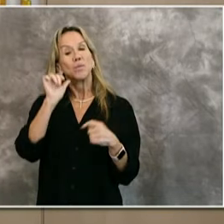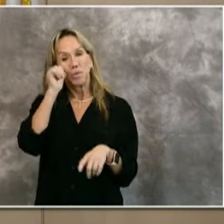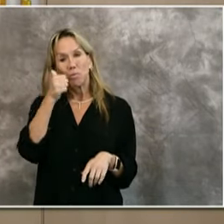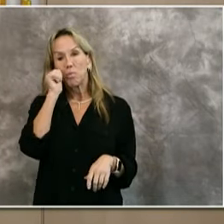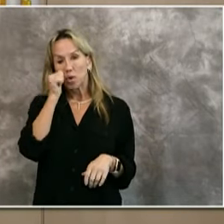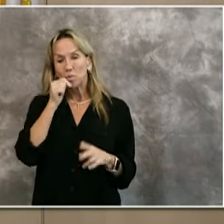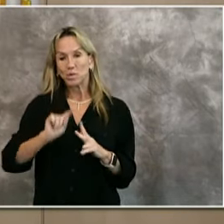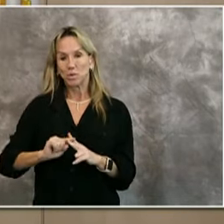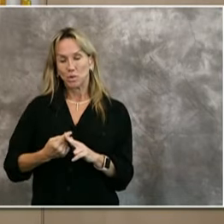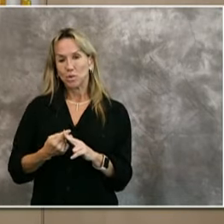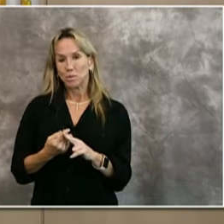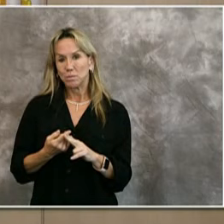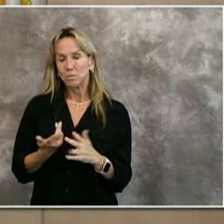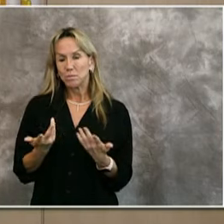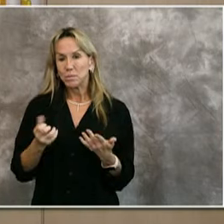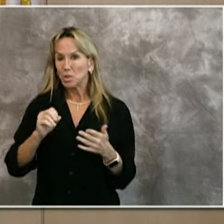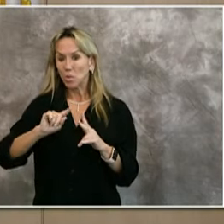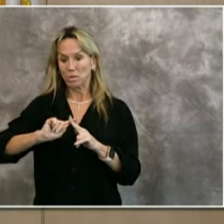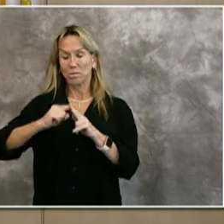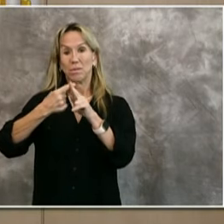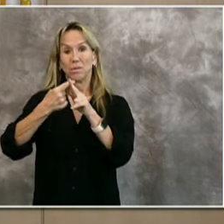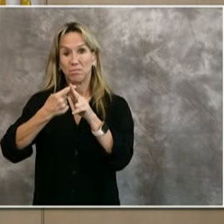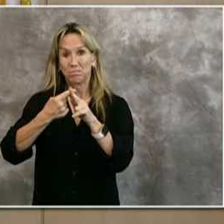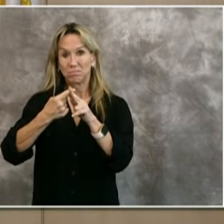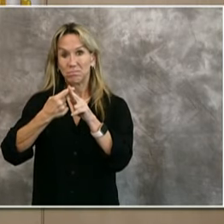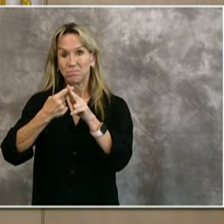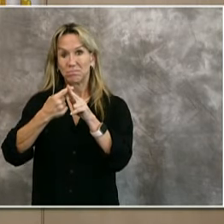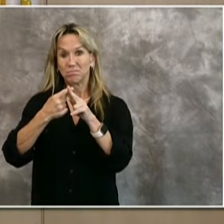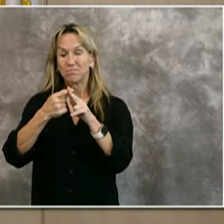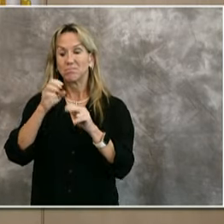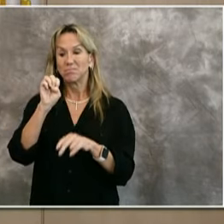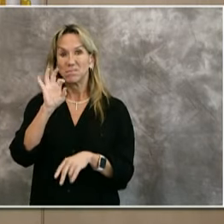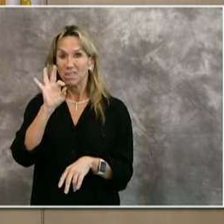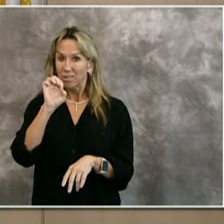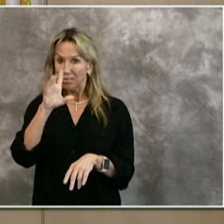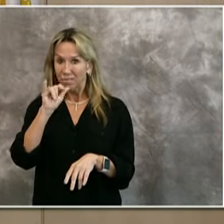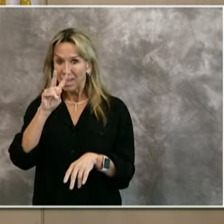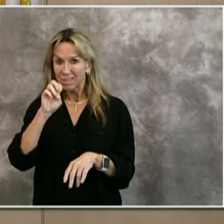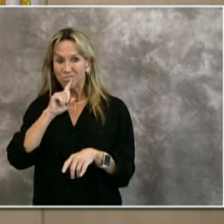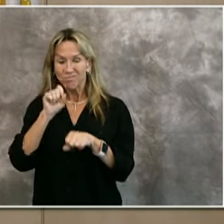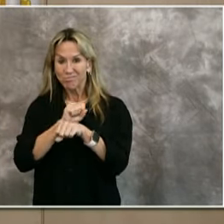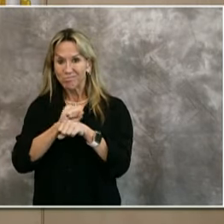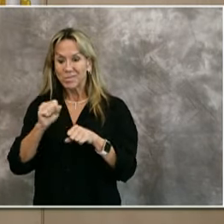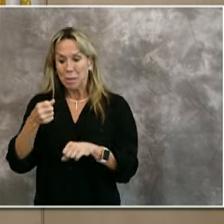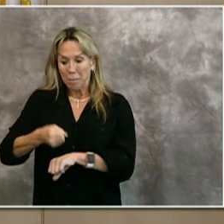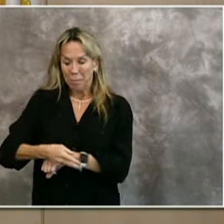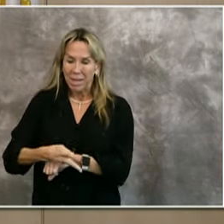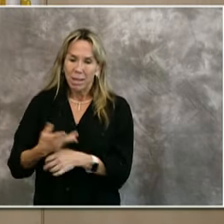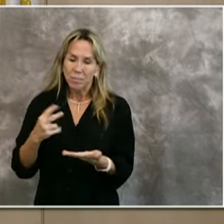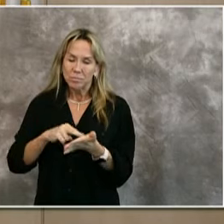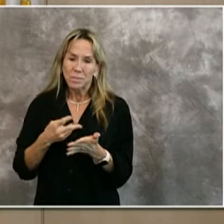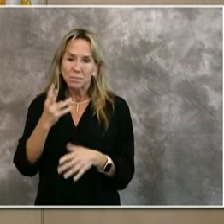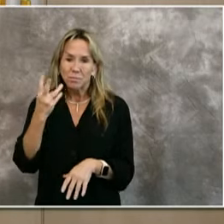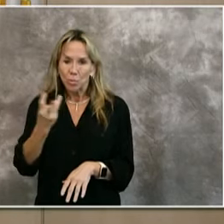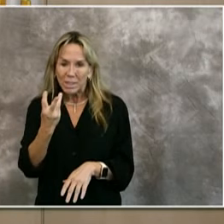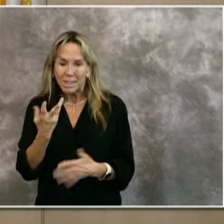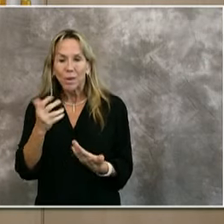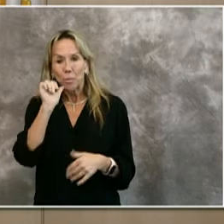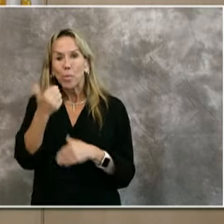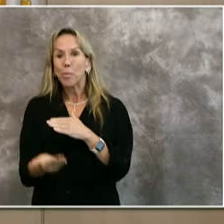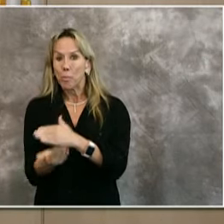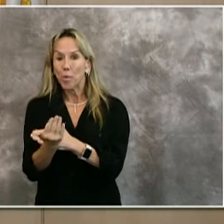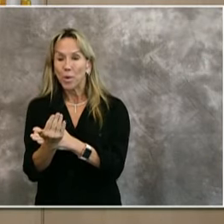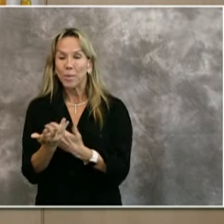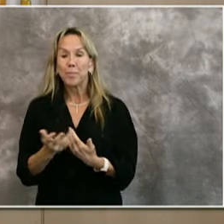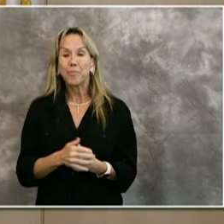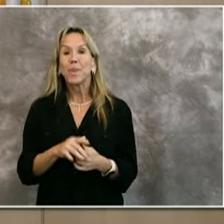tomorrow. So effective at midnight, which is Wednesday, so tomorrow morning.